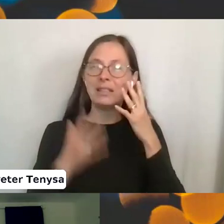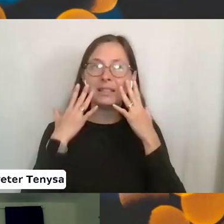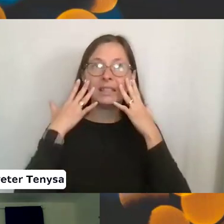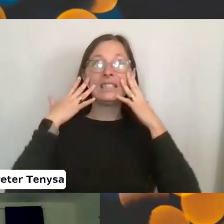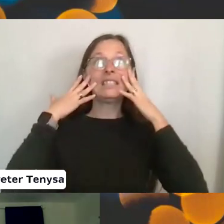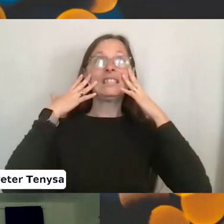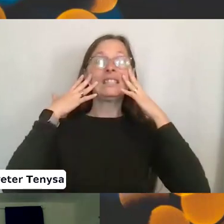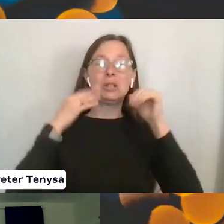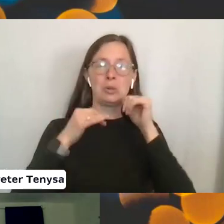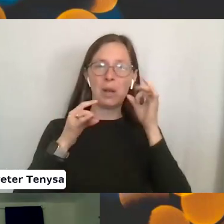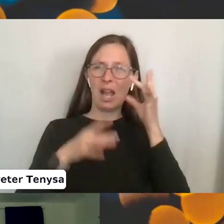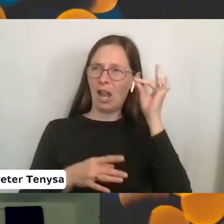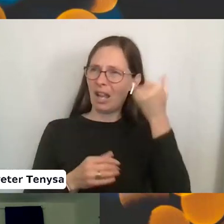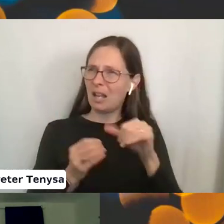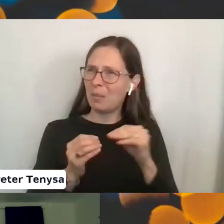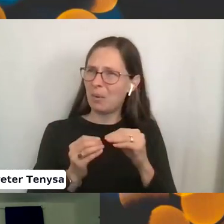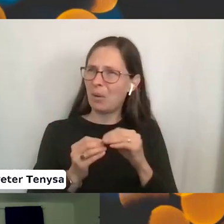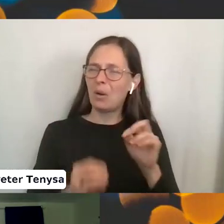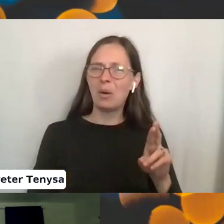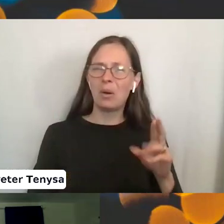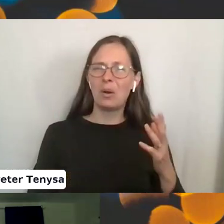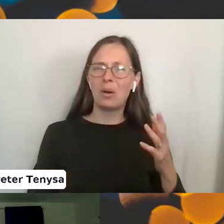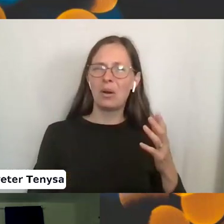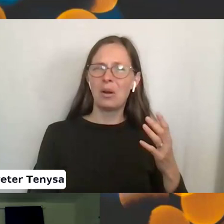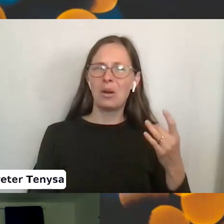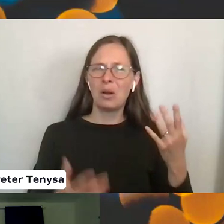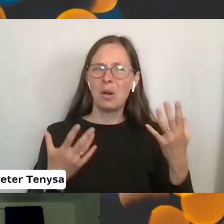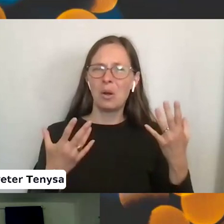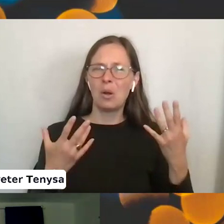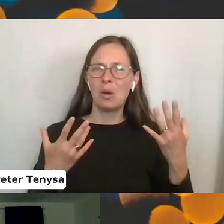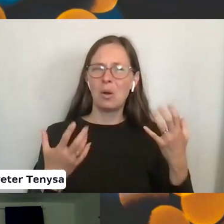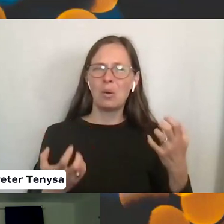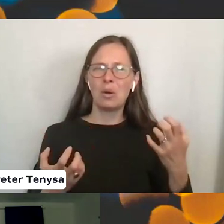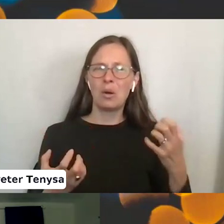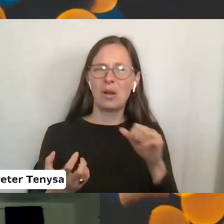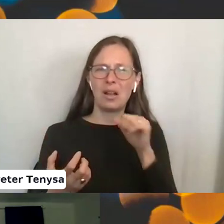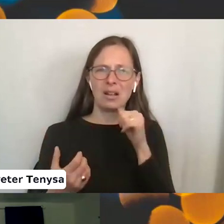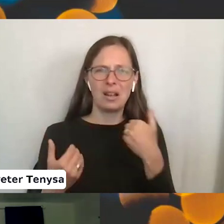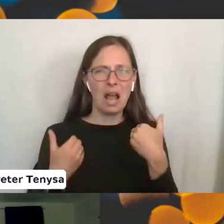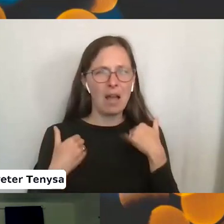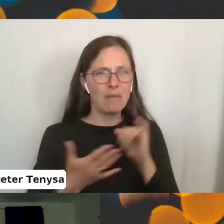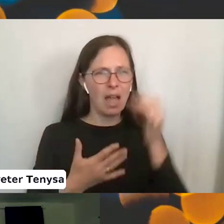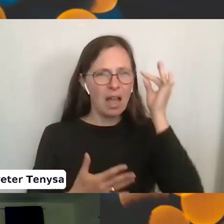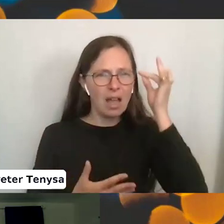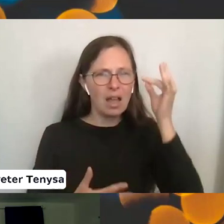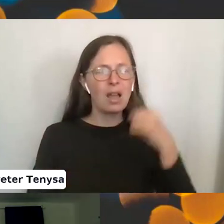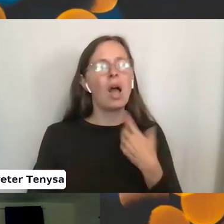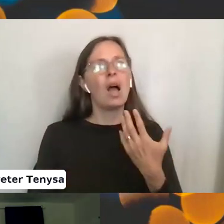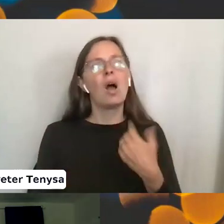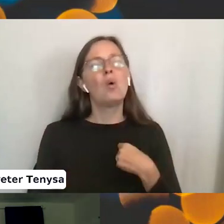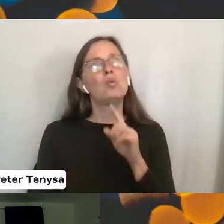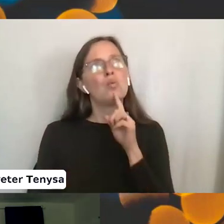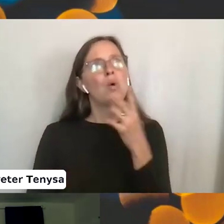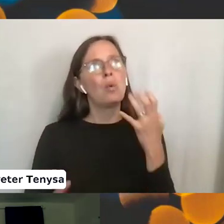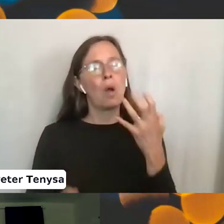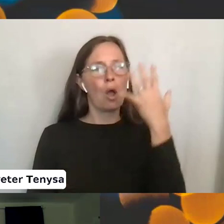hate your hair anymore? Or do you just want to not have this hair? And I said, well, but what I really want is to look